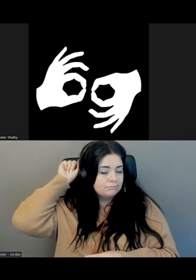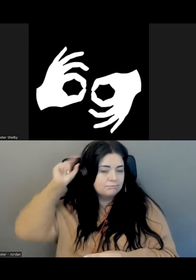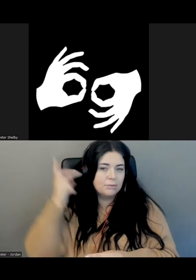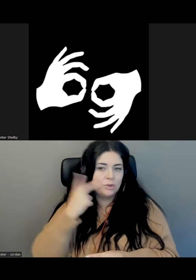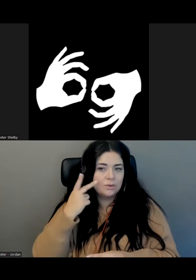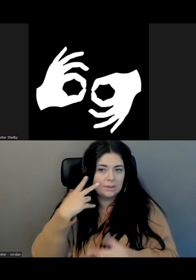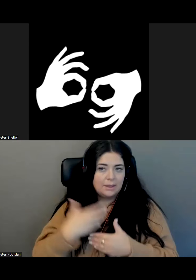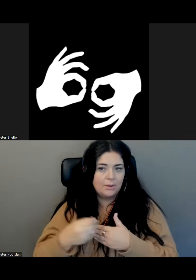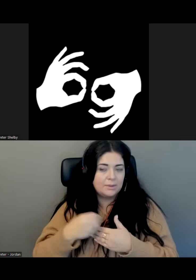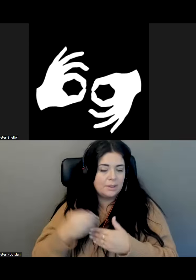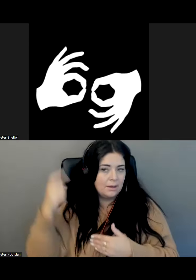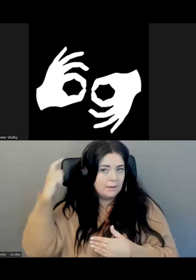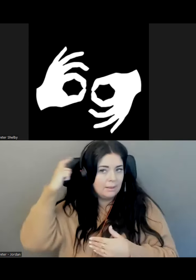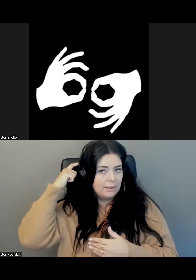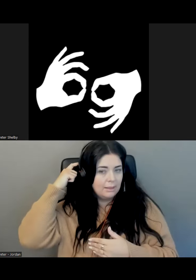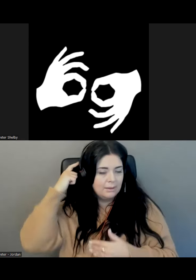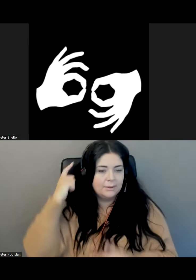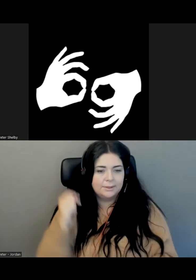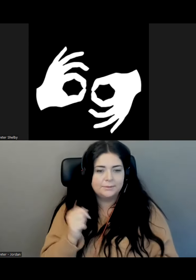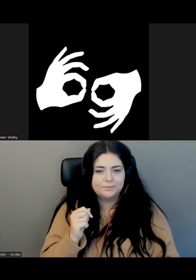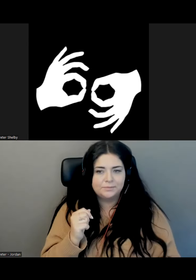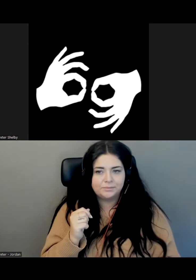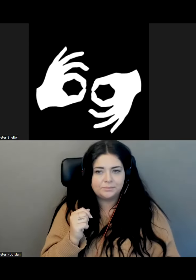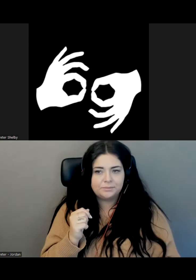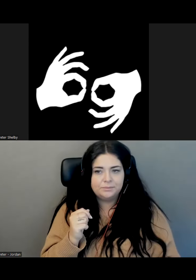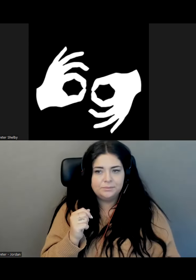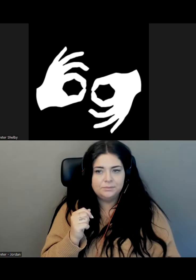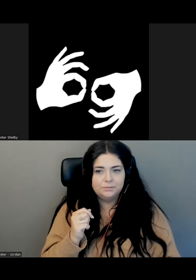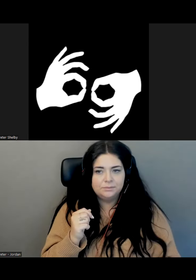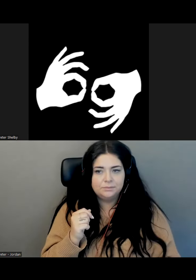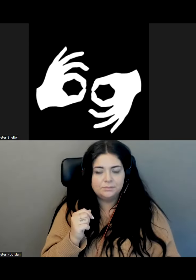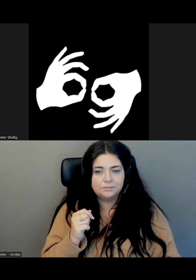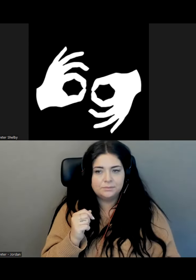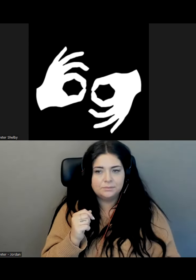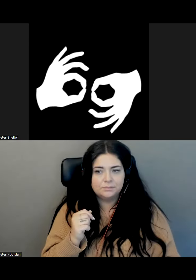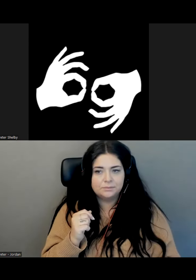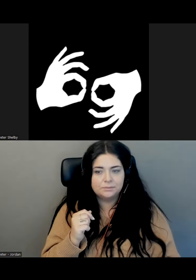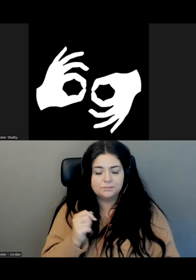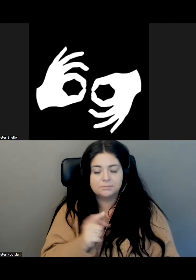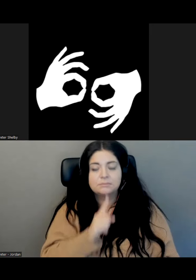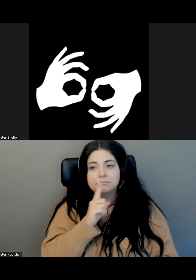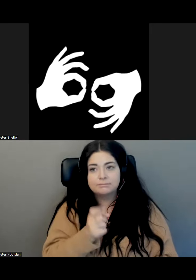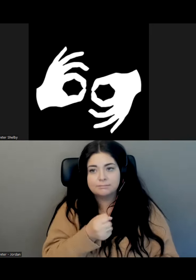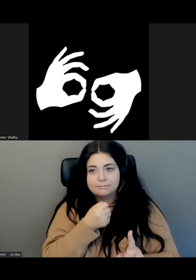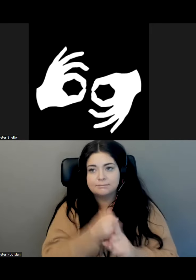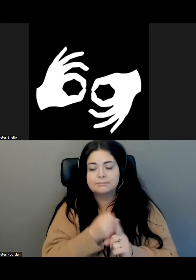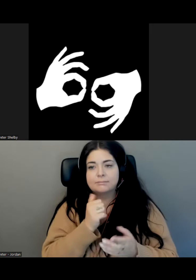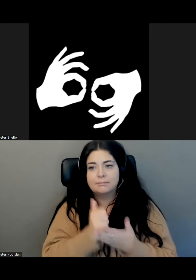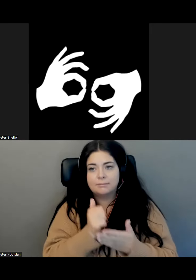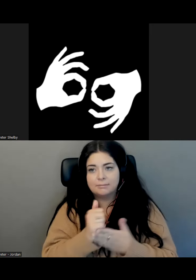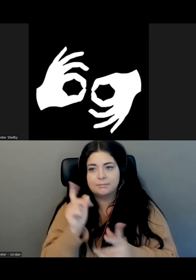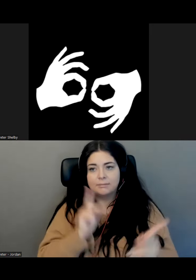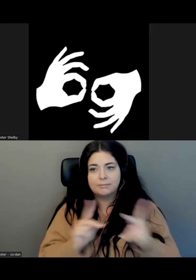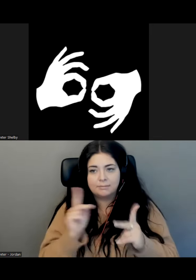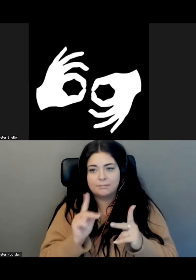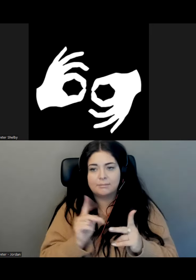piece, a receiver outside as well. And that really has changed a lot of lives. People